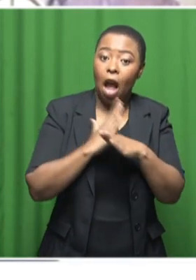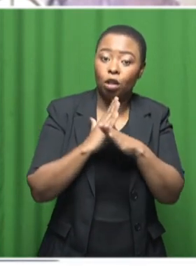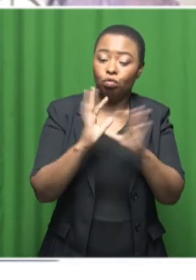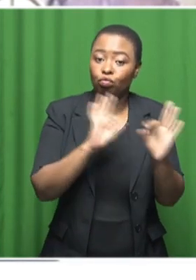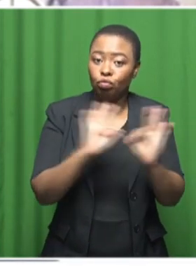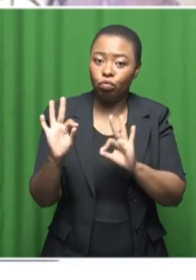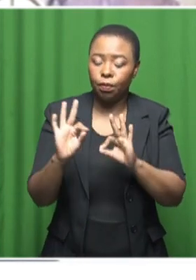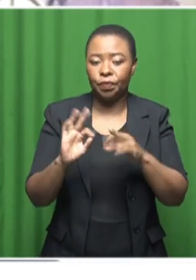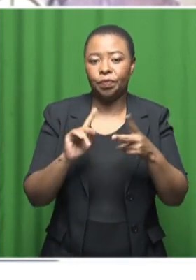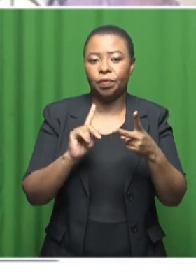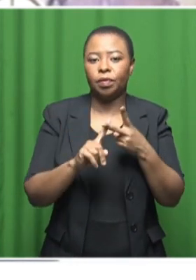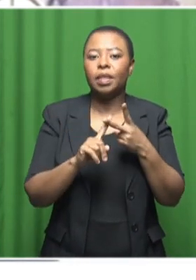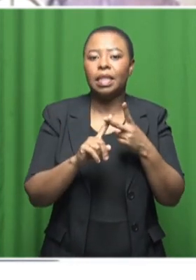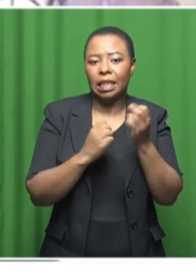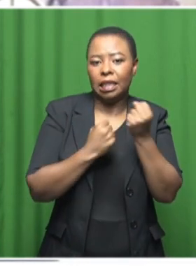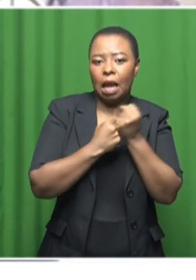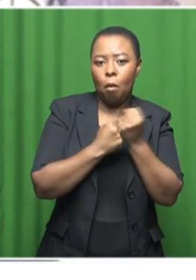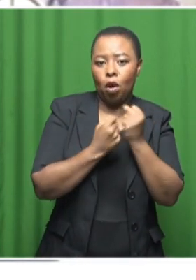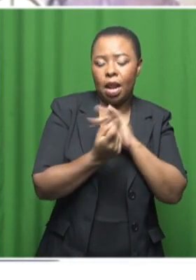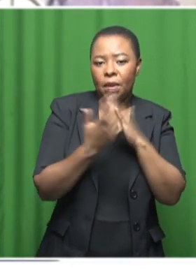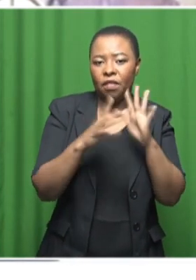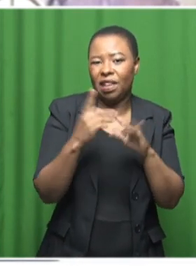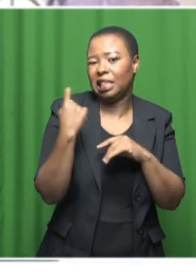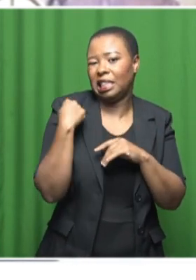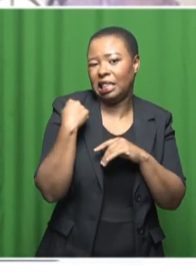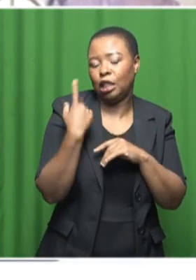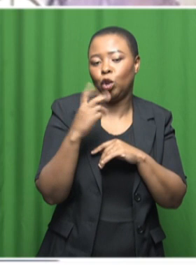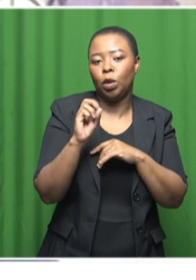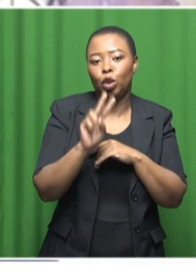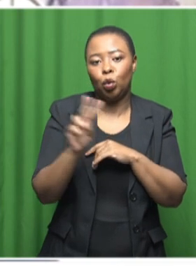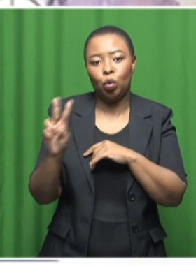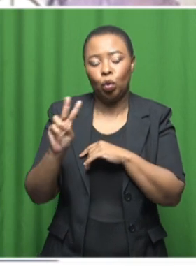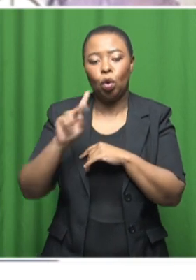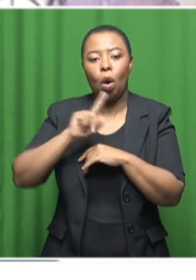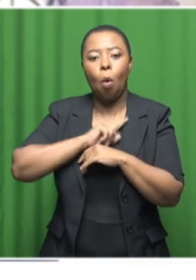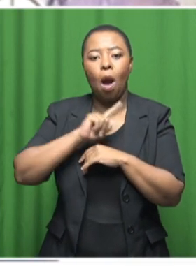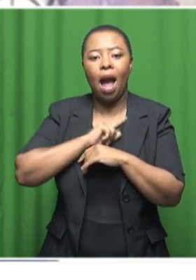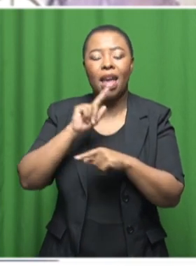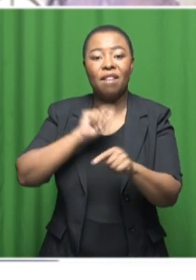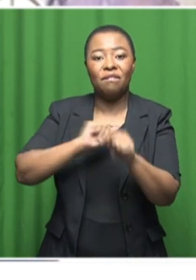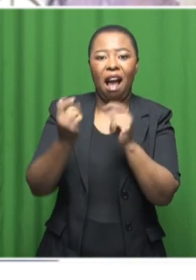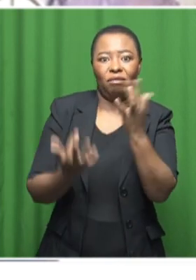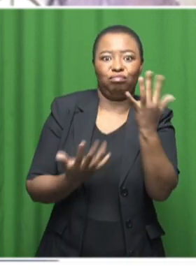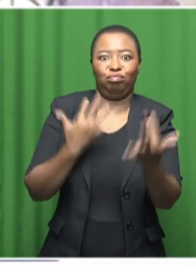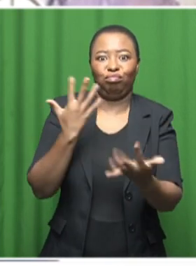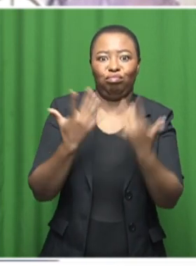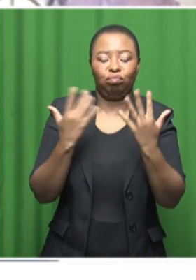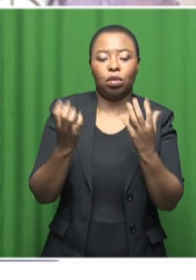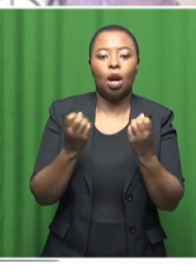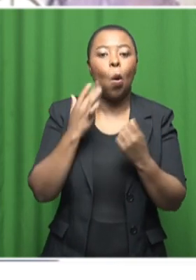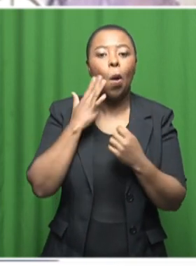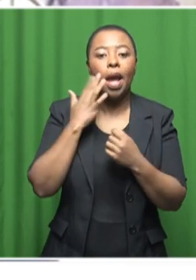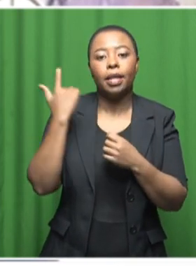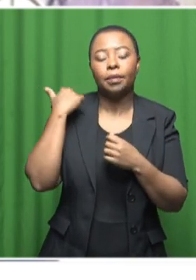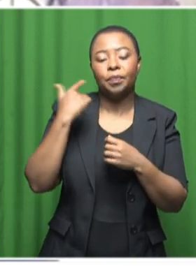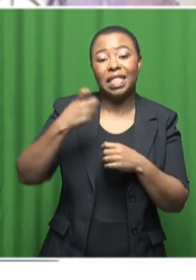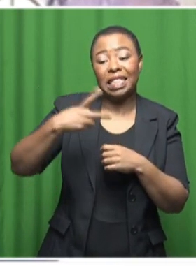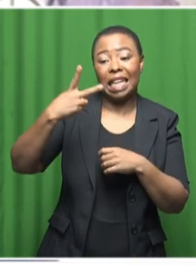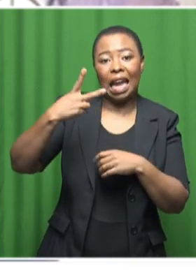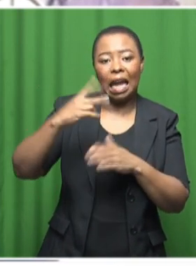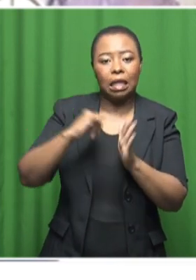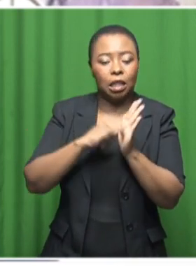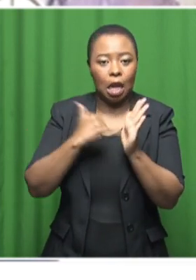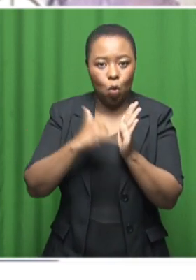happened during this year of 2022, since the fire broke out on the 2nd of January. A great amount of time